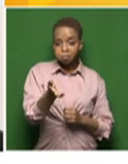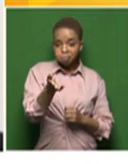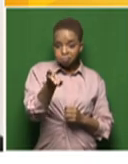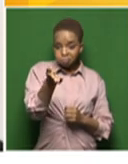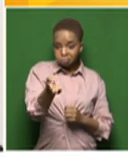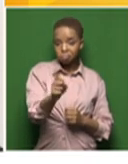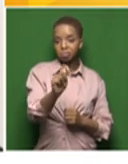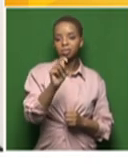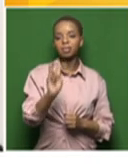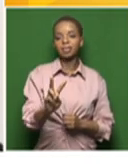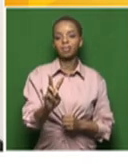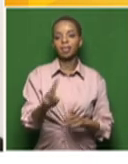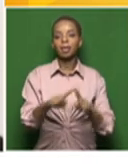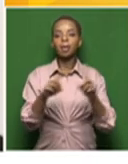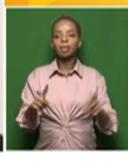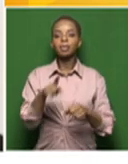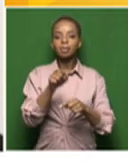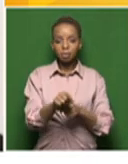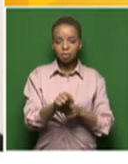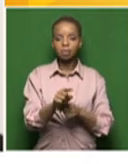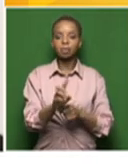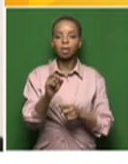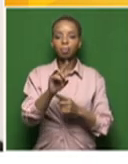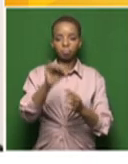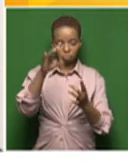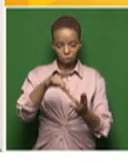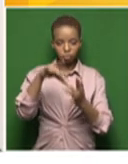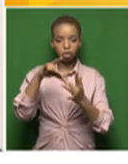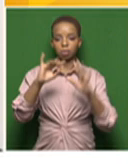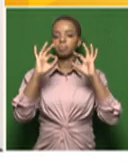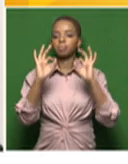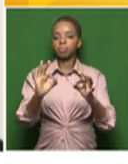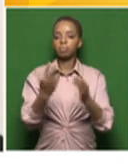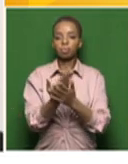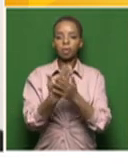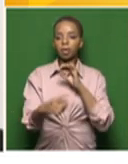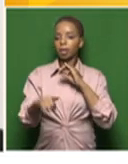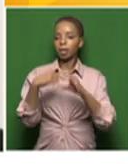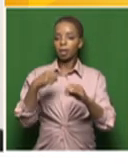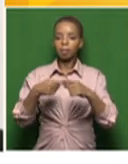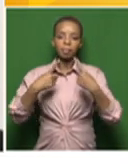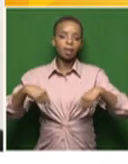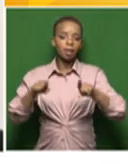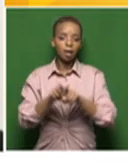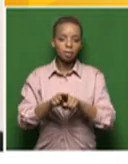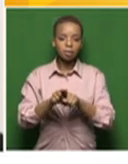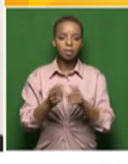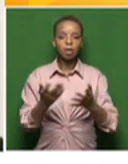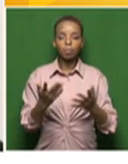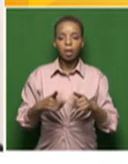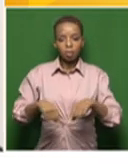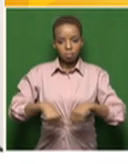on the TV, but it is a very, very viable option. You can email us at sales@blink.iot for more details,